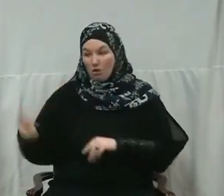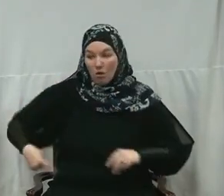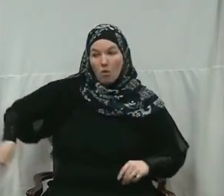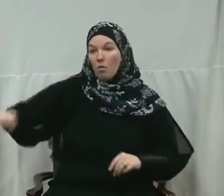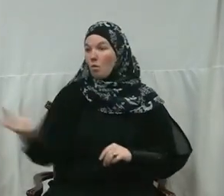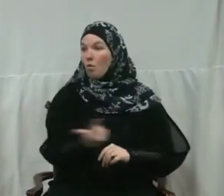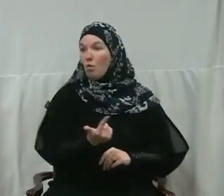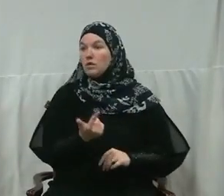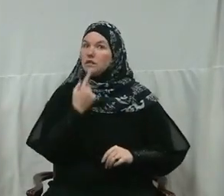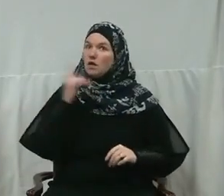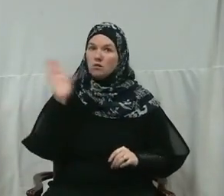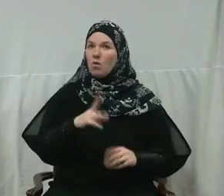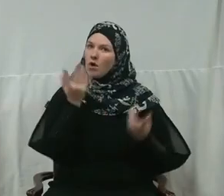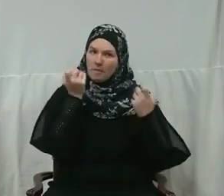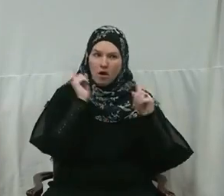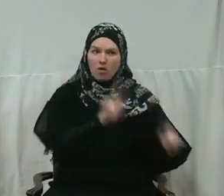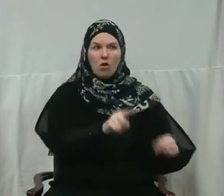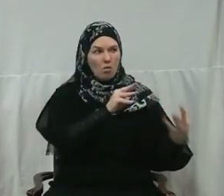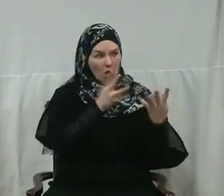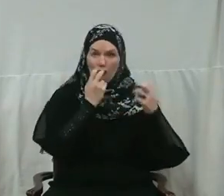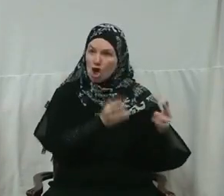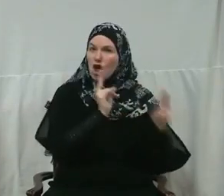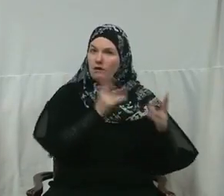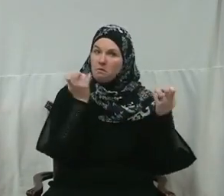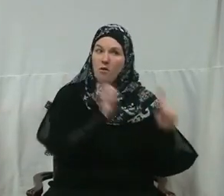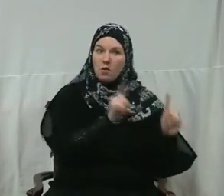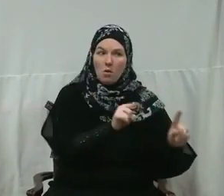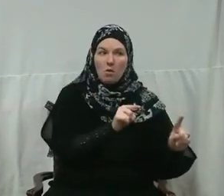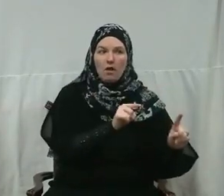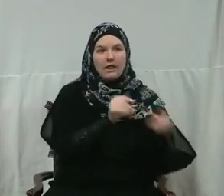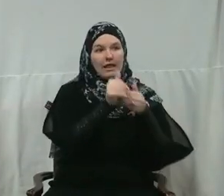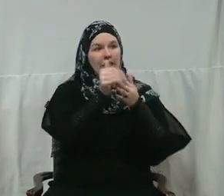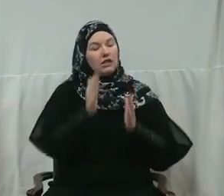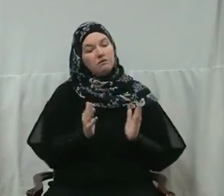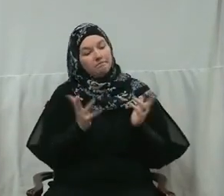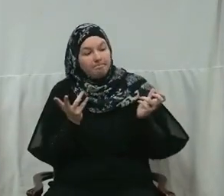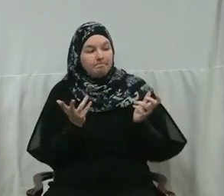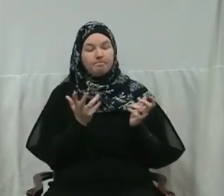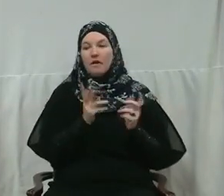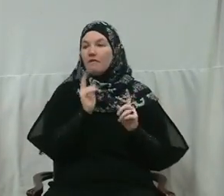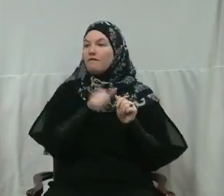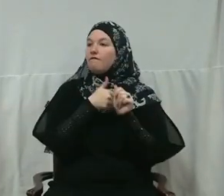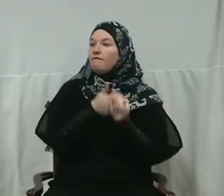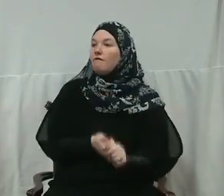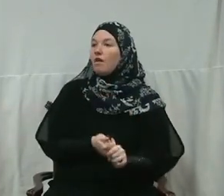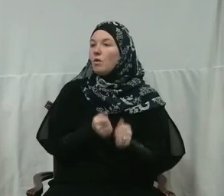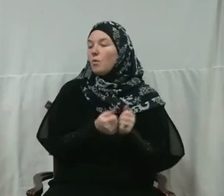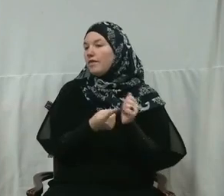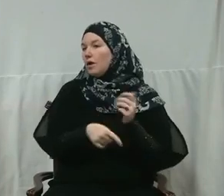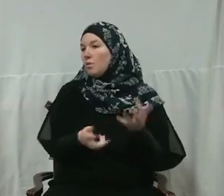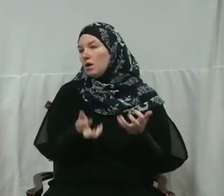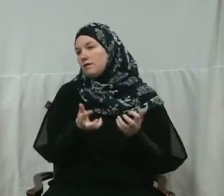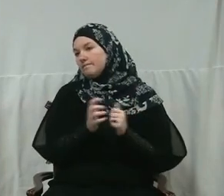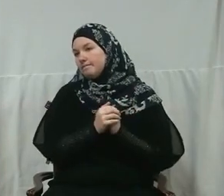their interest is in one direction, the leader doesn't have a choice but to comply and oblige to